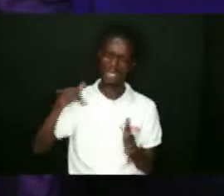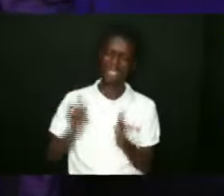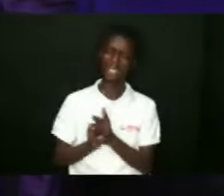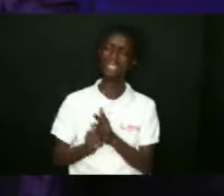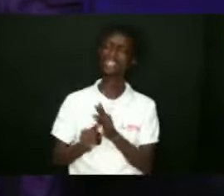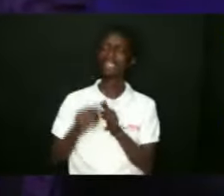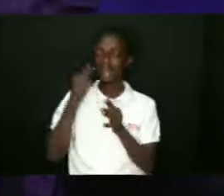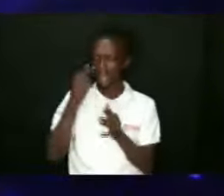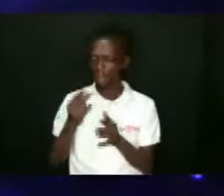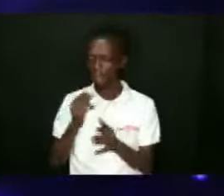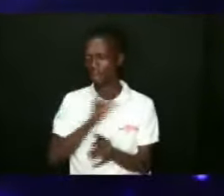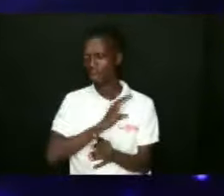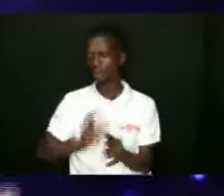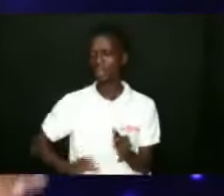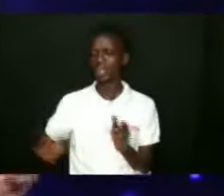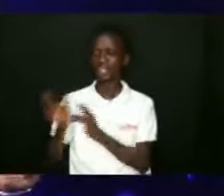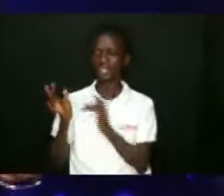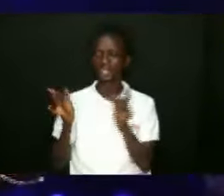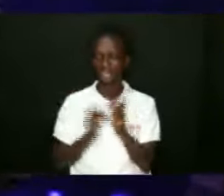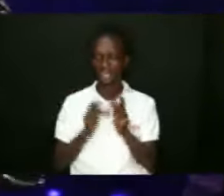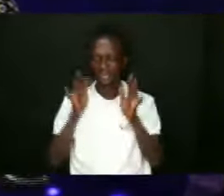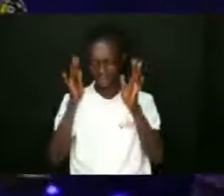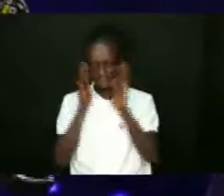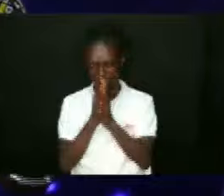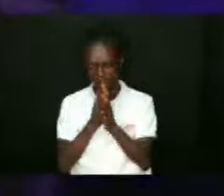begin to pray. Father, we pray tonight in the name of